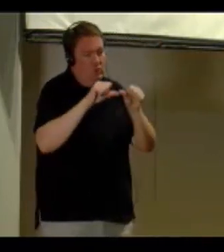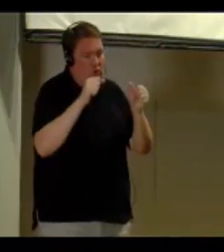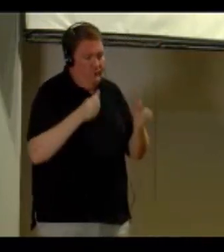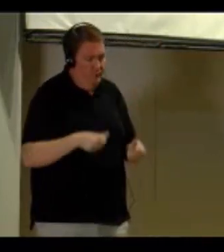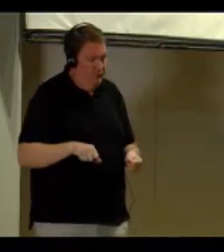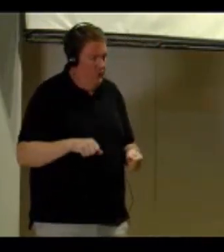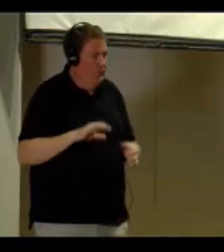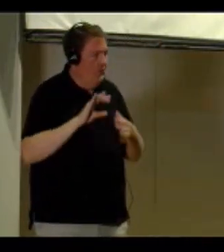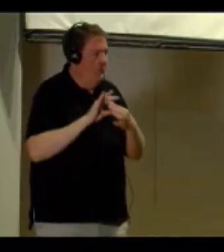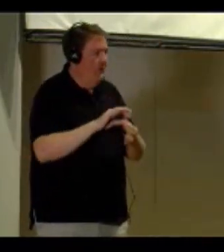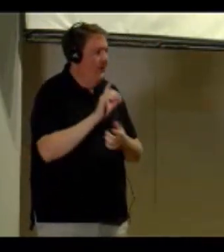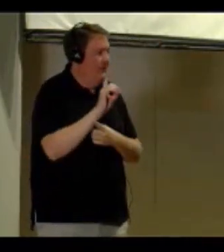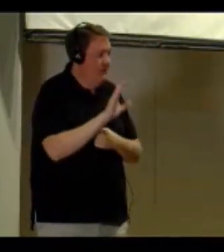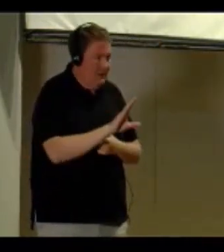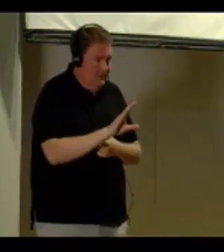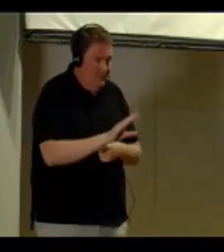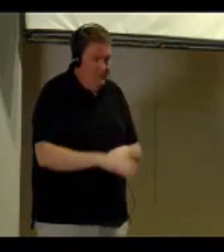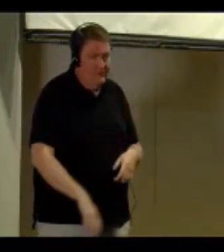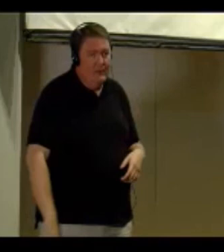related database,